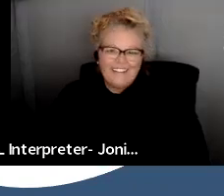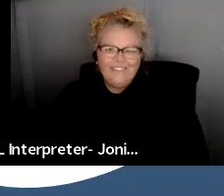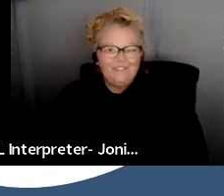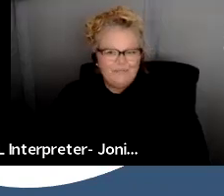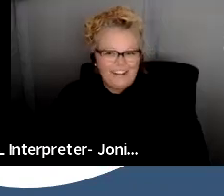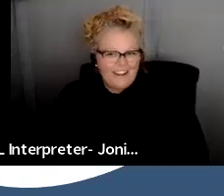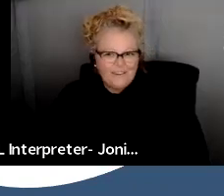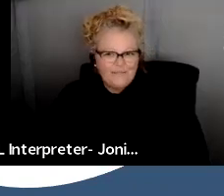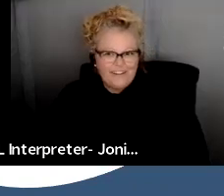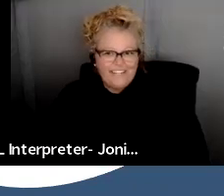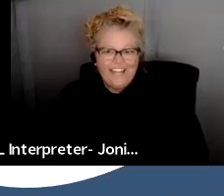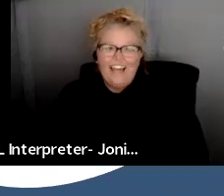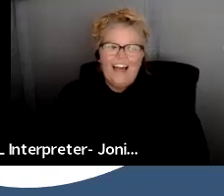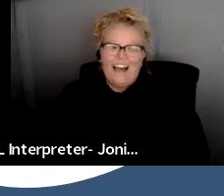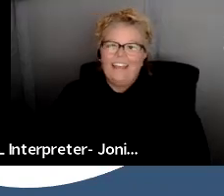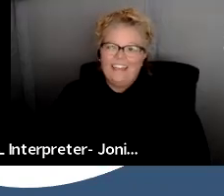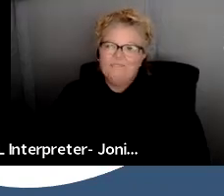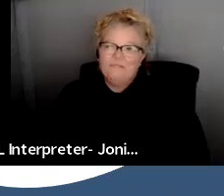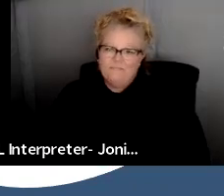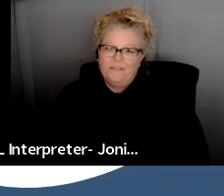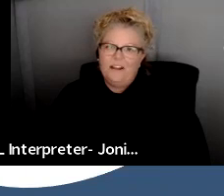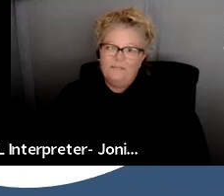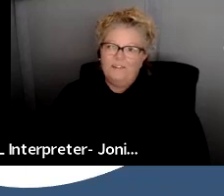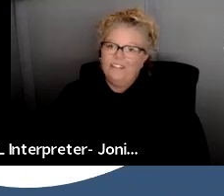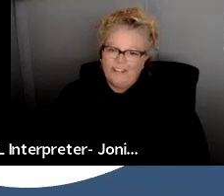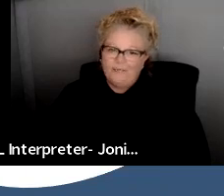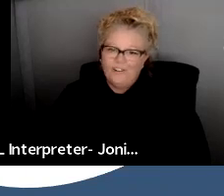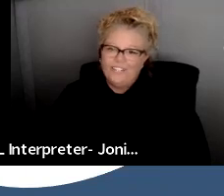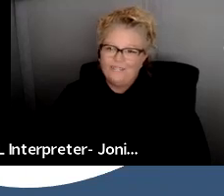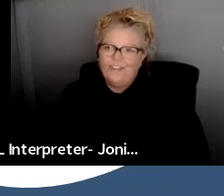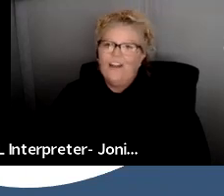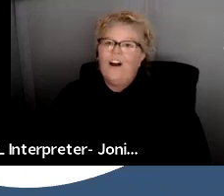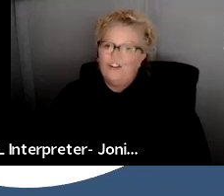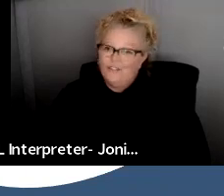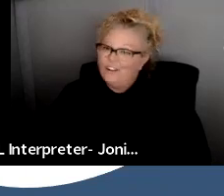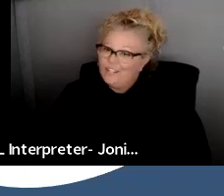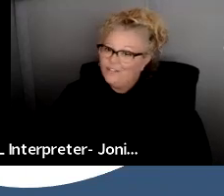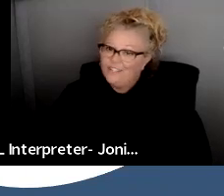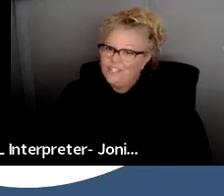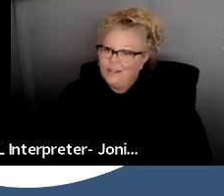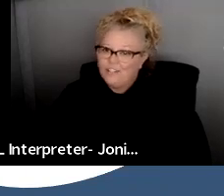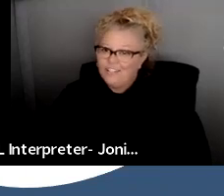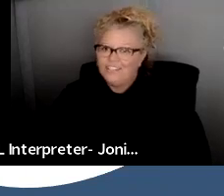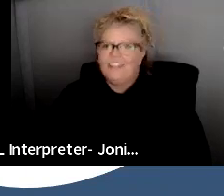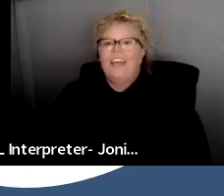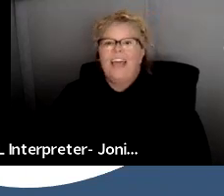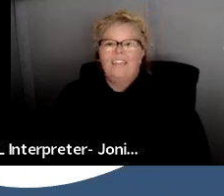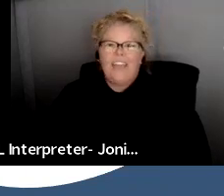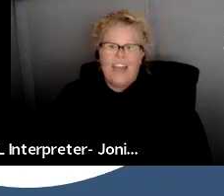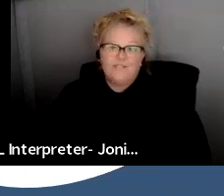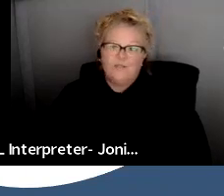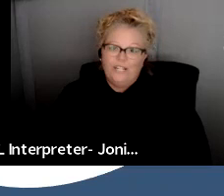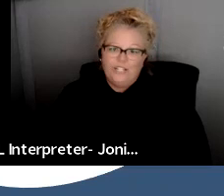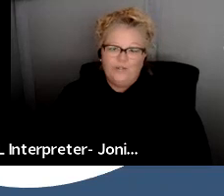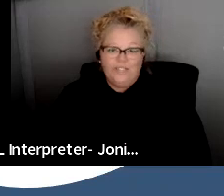Yes, hello. Good morning, everyone. I am Marilyn Edwards, Hard of Hearing Services Specialist in